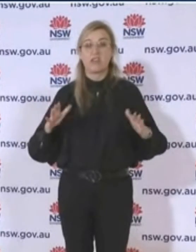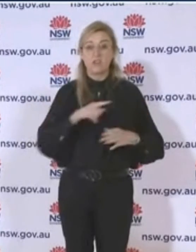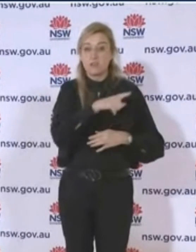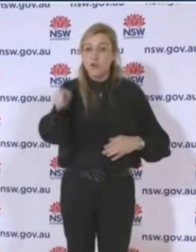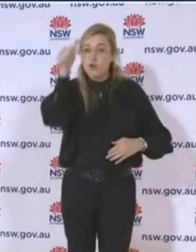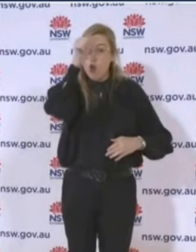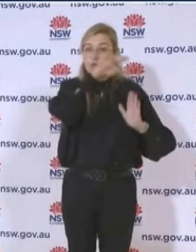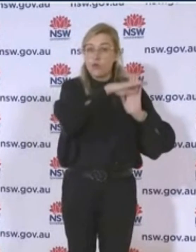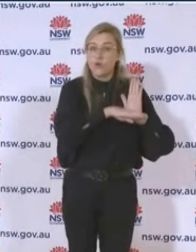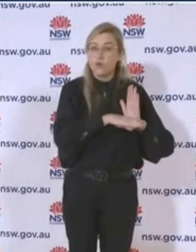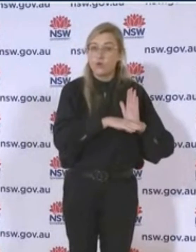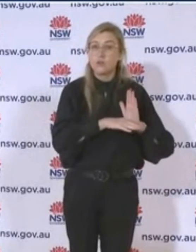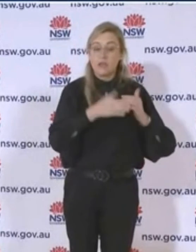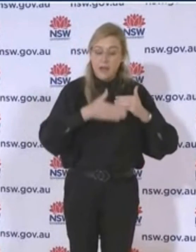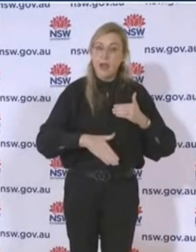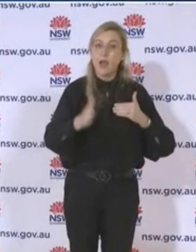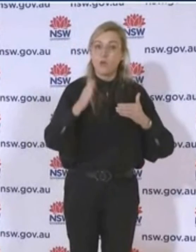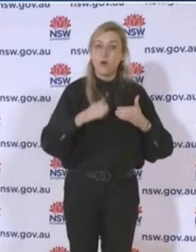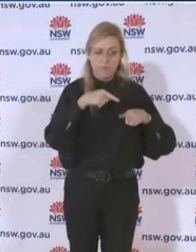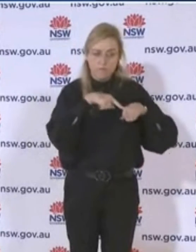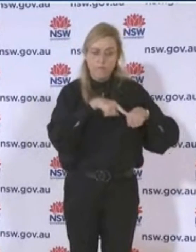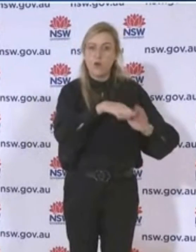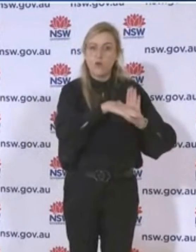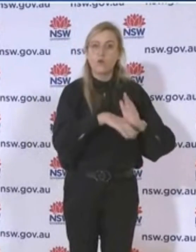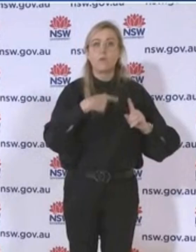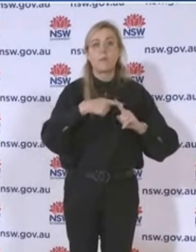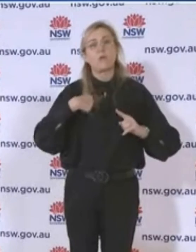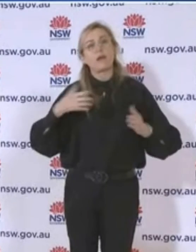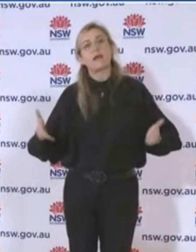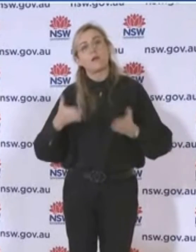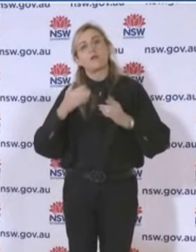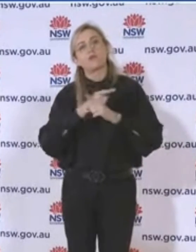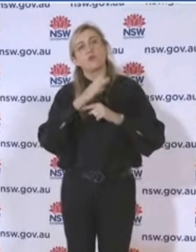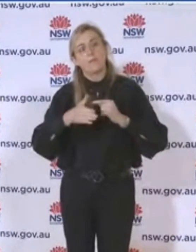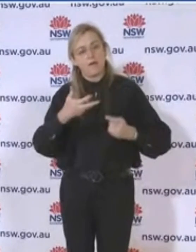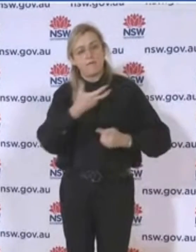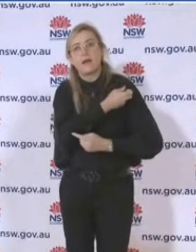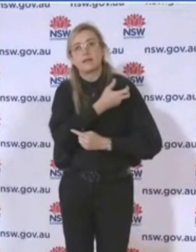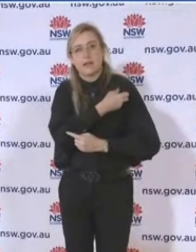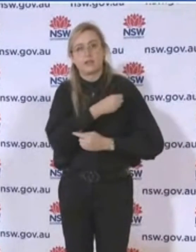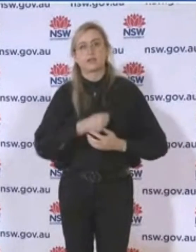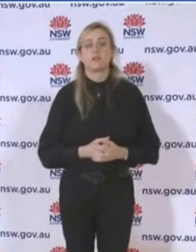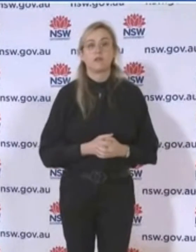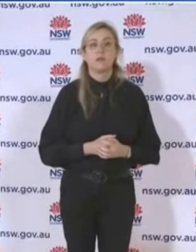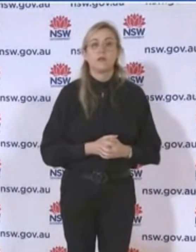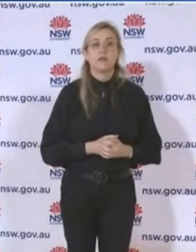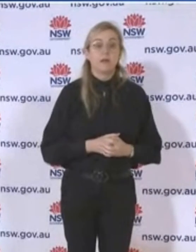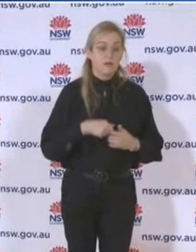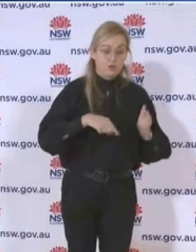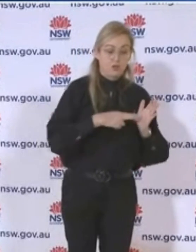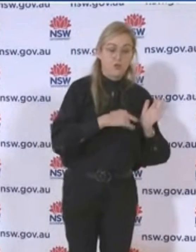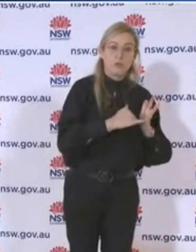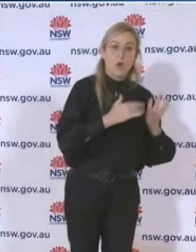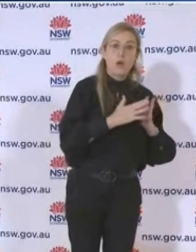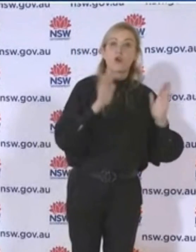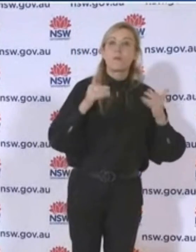and updates are always provided to the community. In fact, I think if you compare the information we provide compared to other states, you'll find us extremely